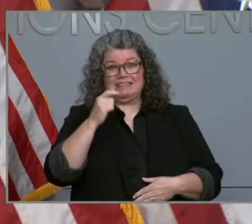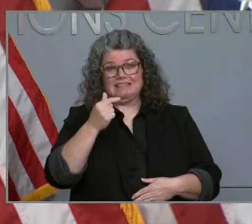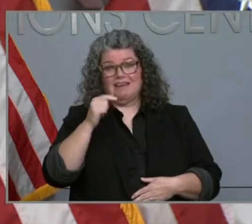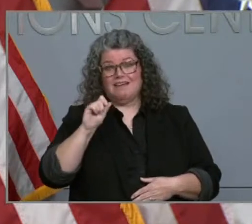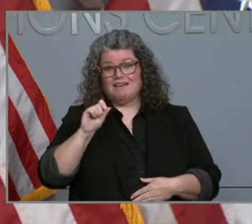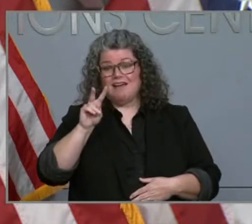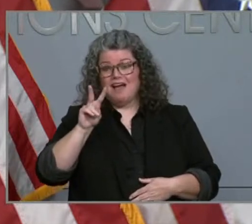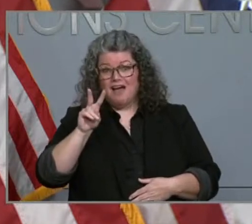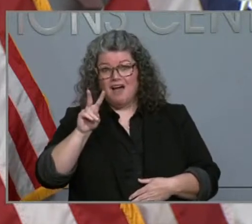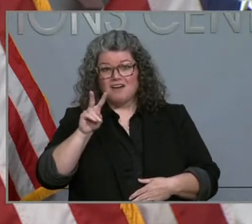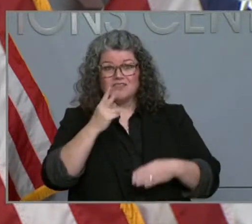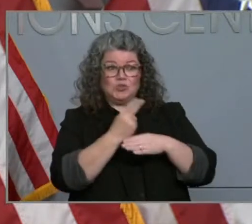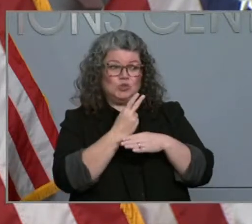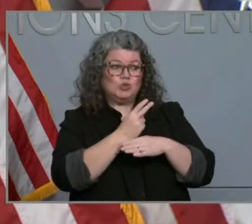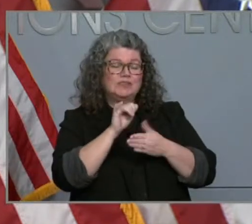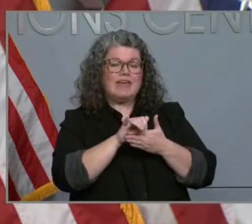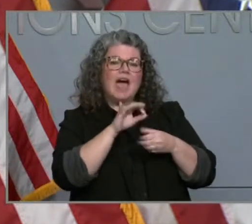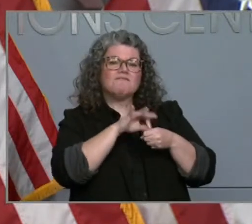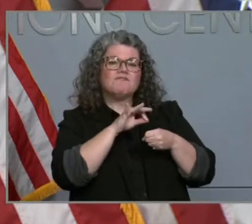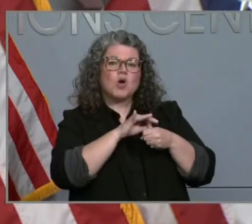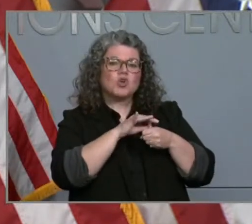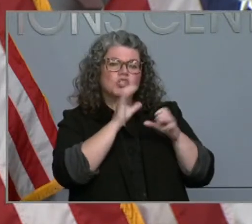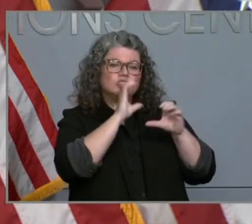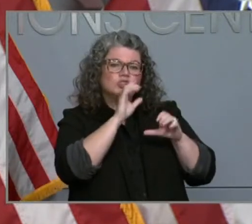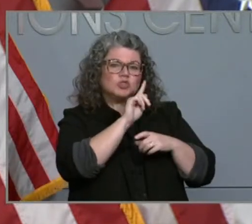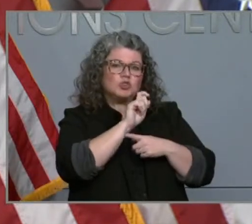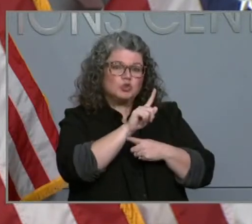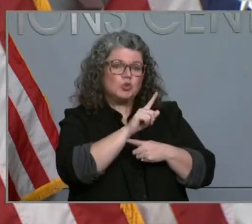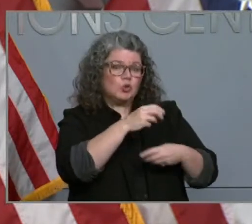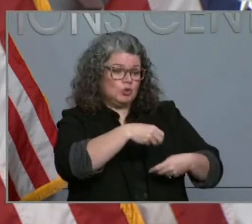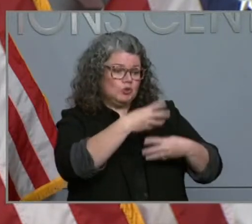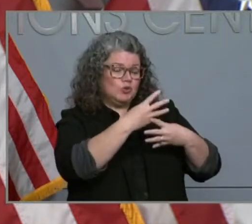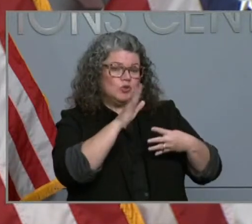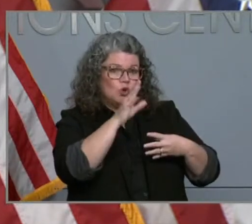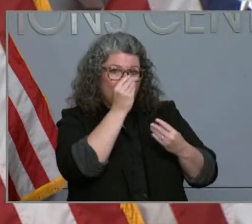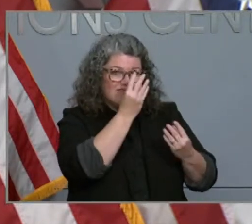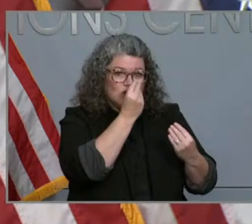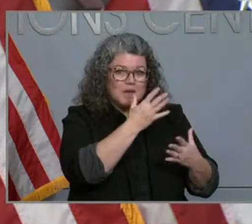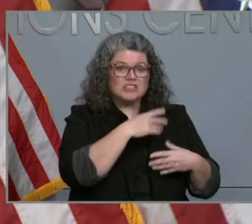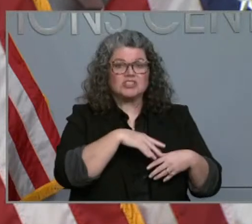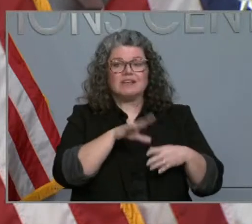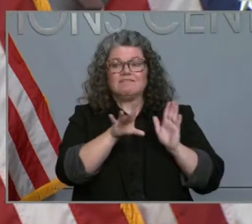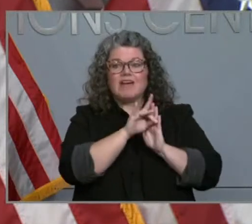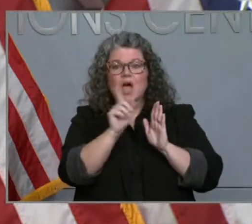ncsbe.gov to use the voter search tool to look up your voter registration information, to locate your